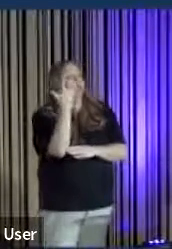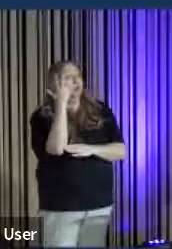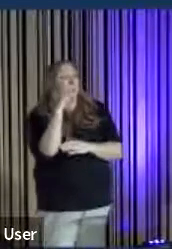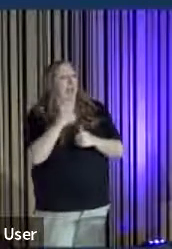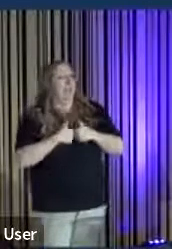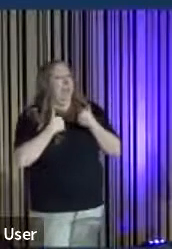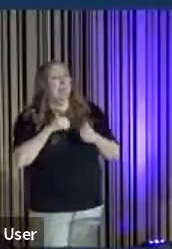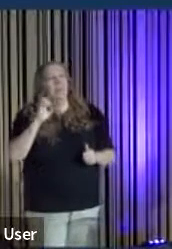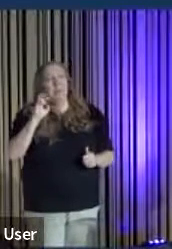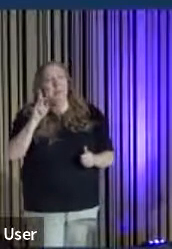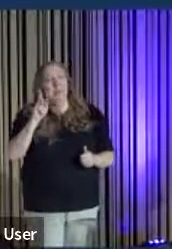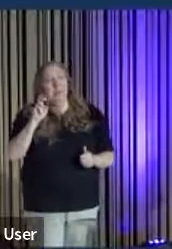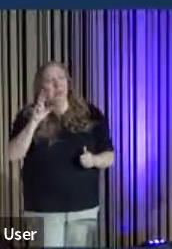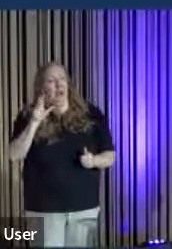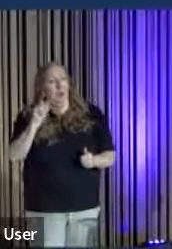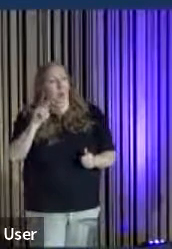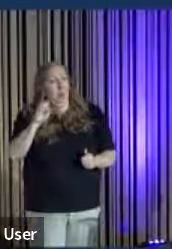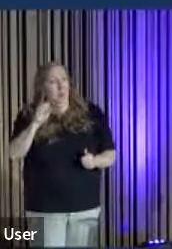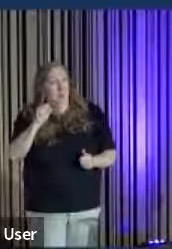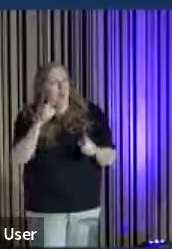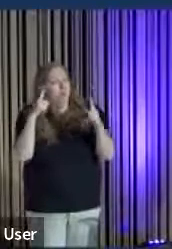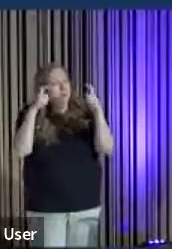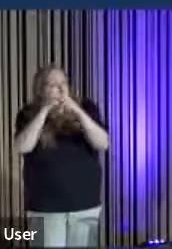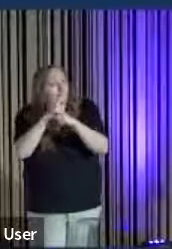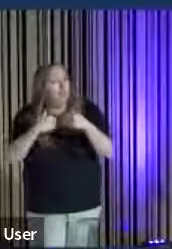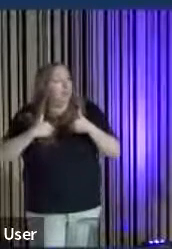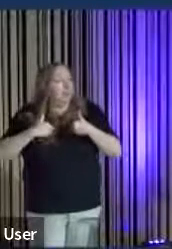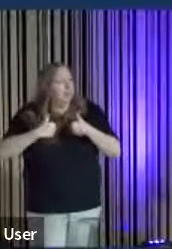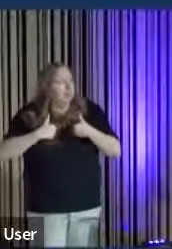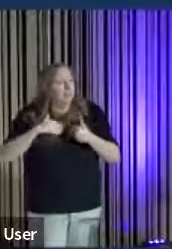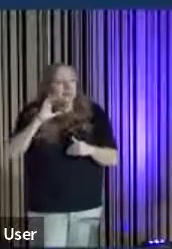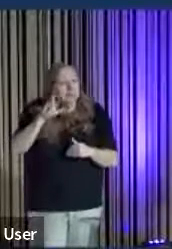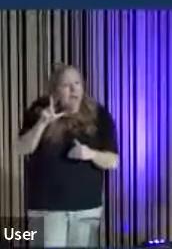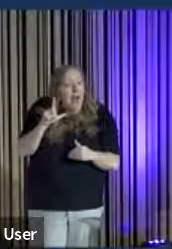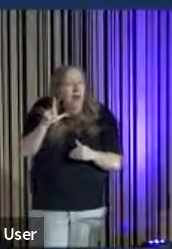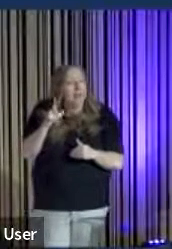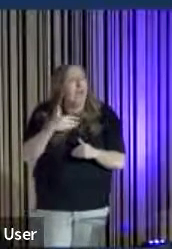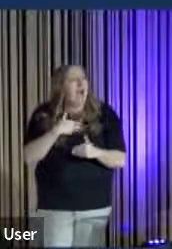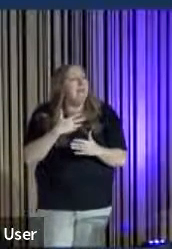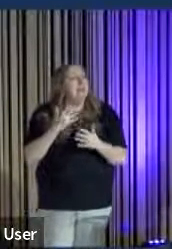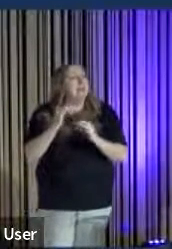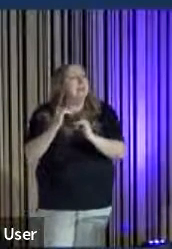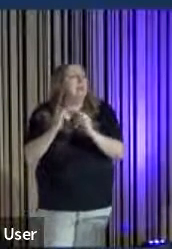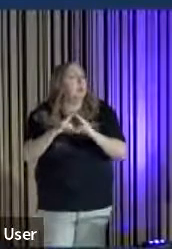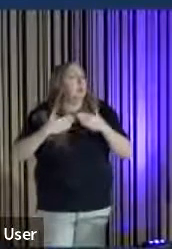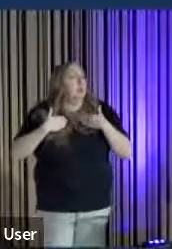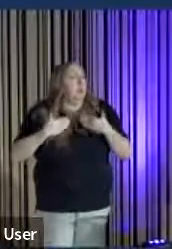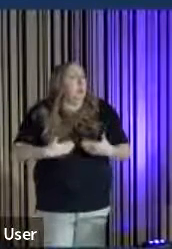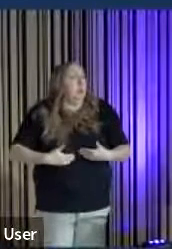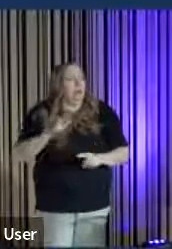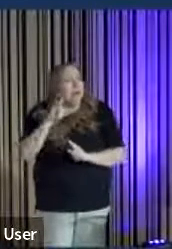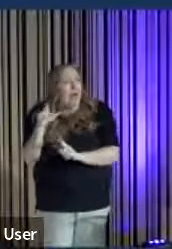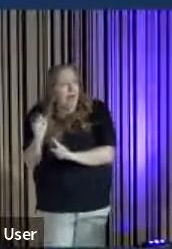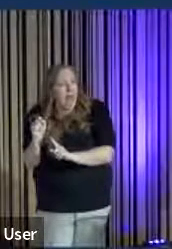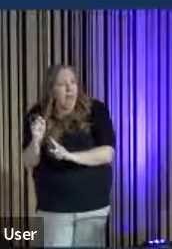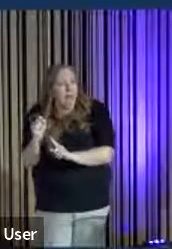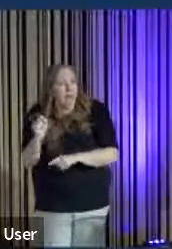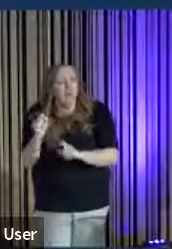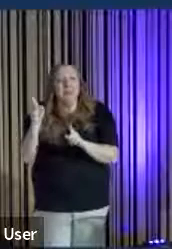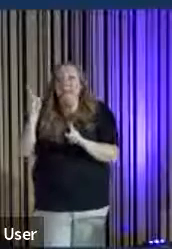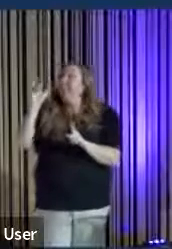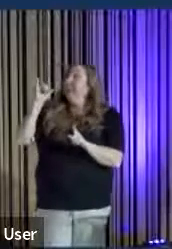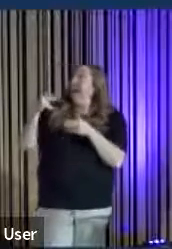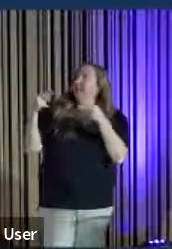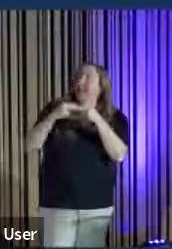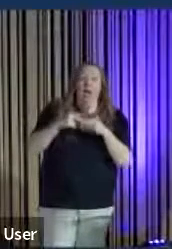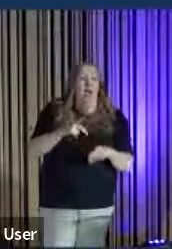eukaryotes on our planet. These are complex organisms that have cells like ourselves. So we don't have bacteria or viruses on this